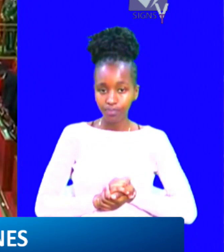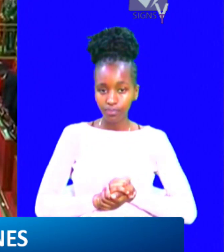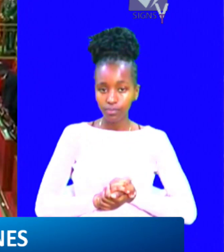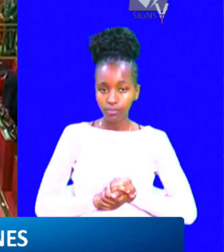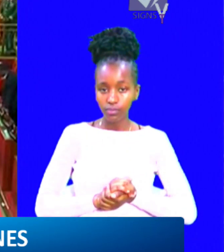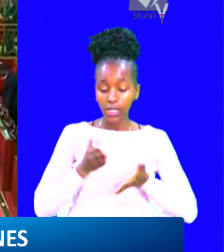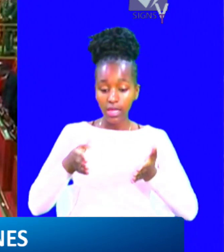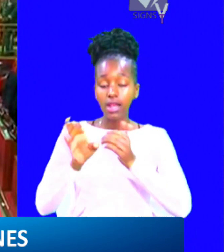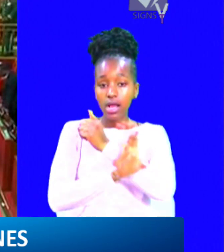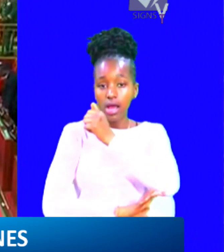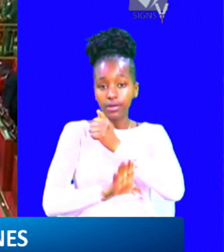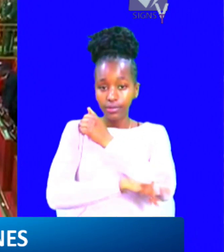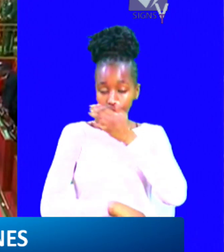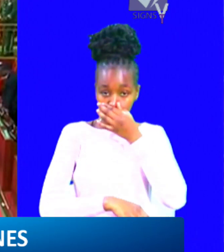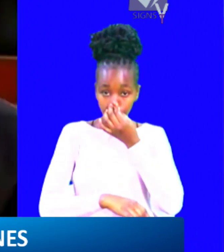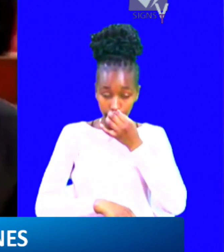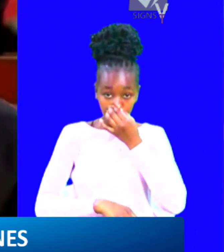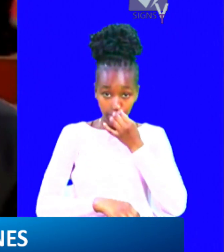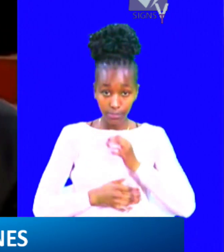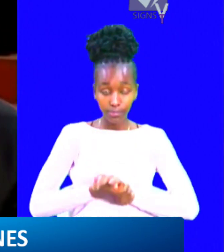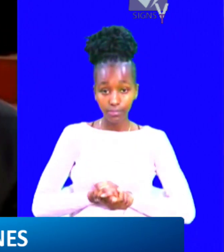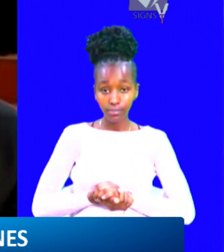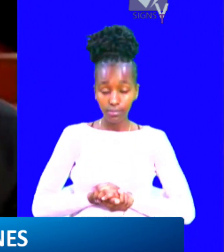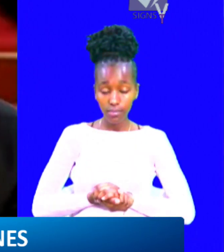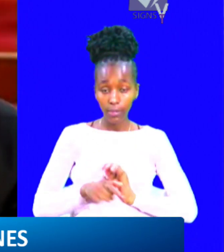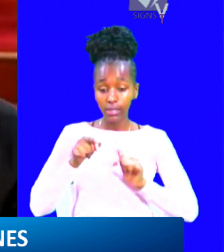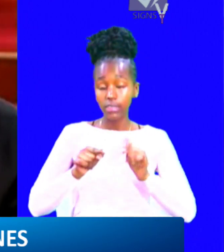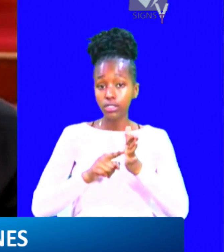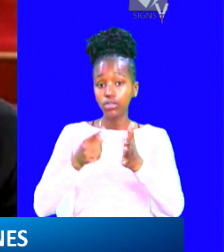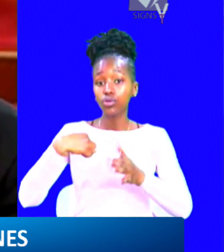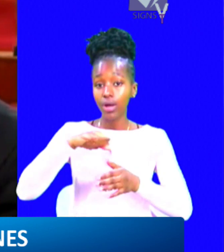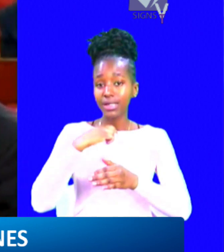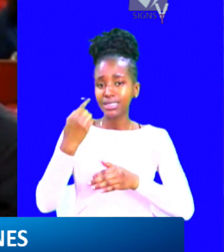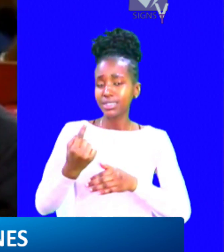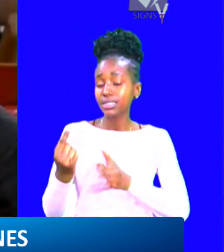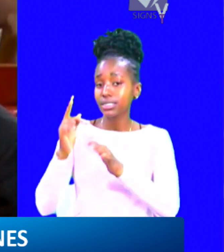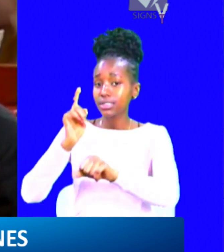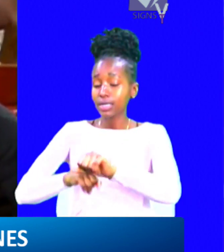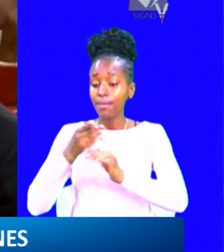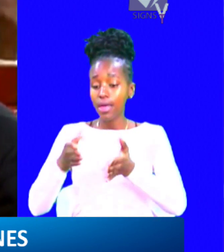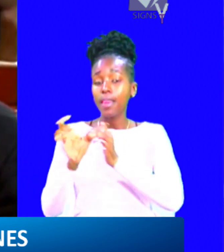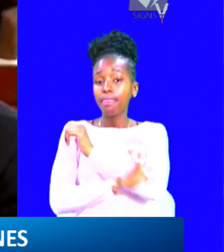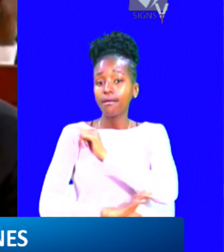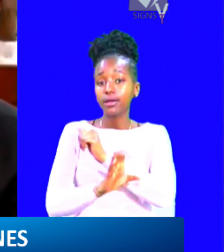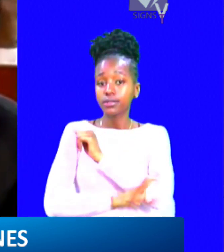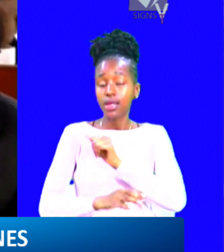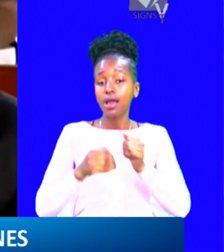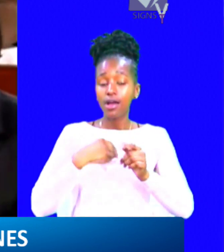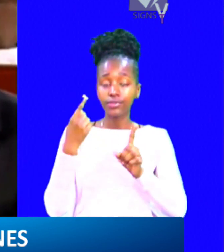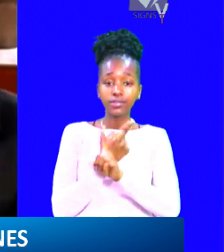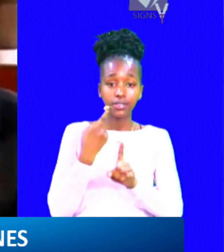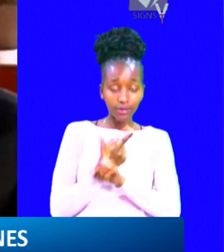country, because it reminds us that every other time this country has basically gone to the